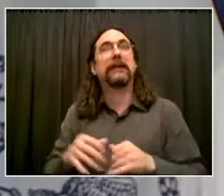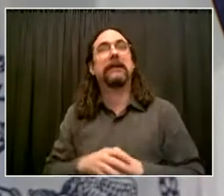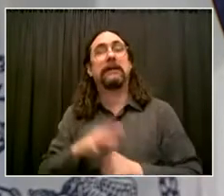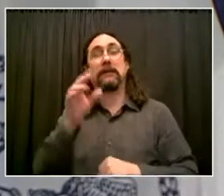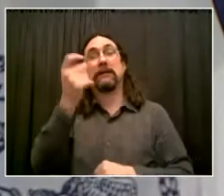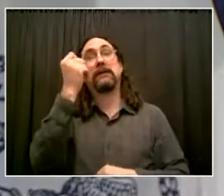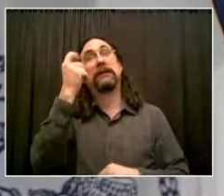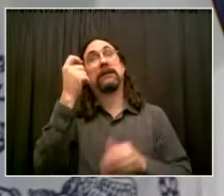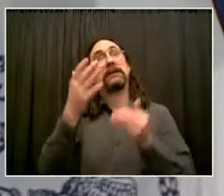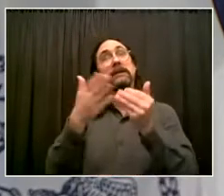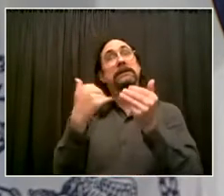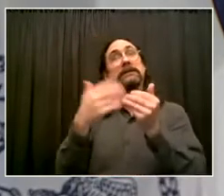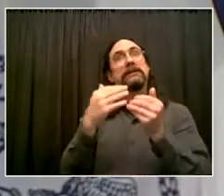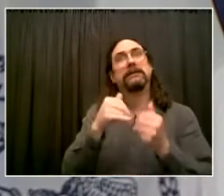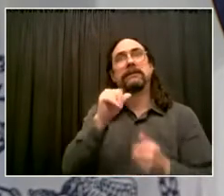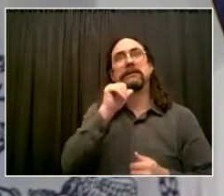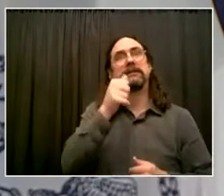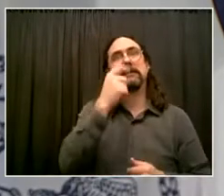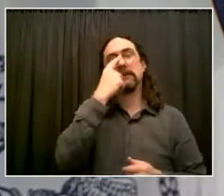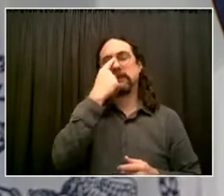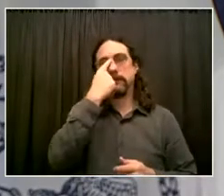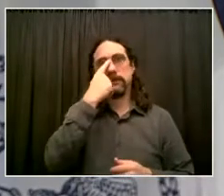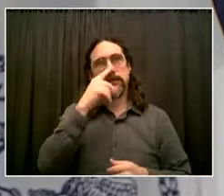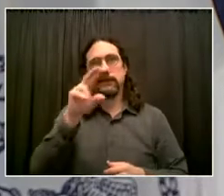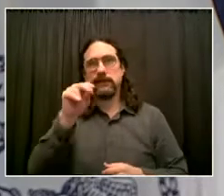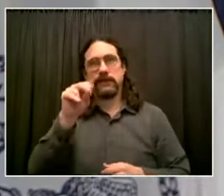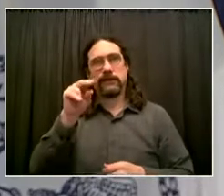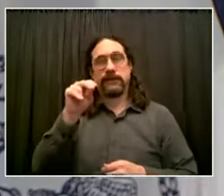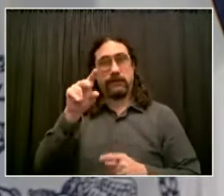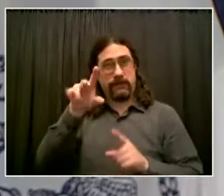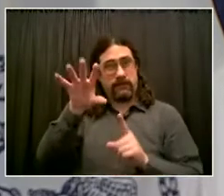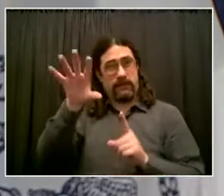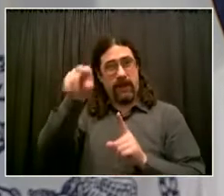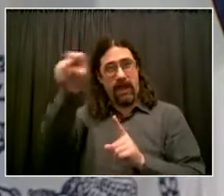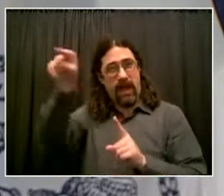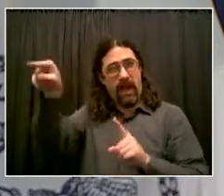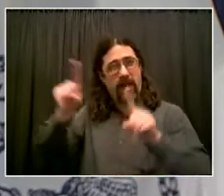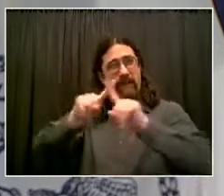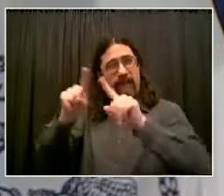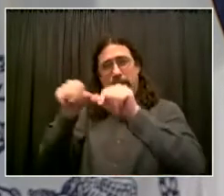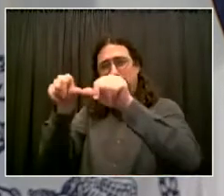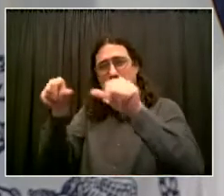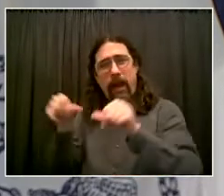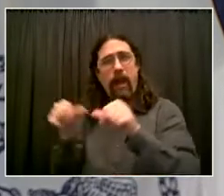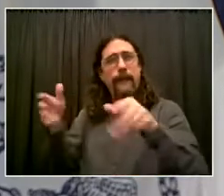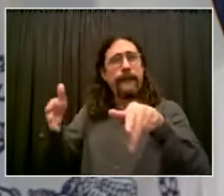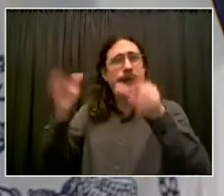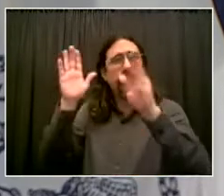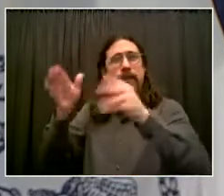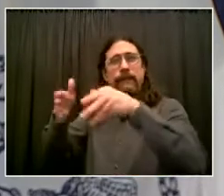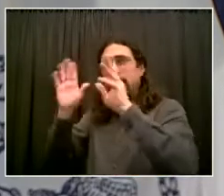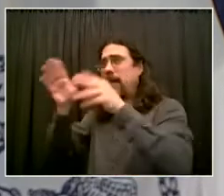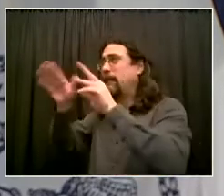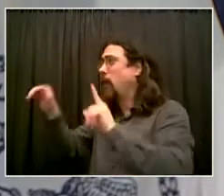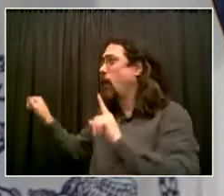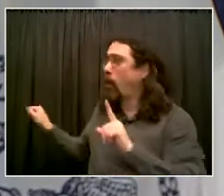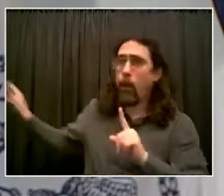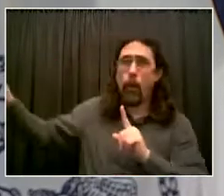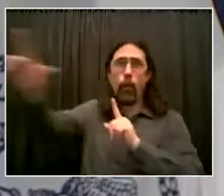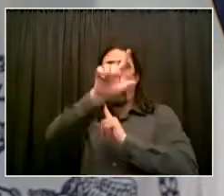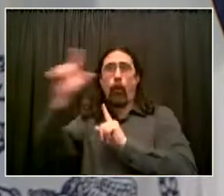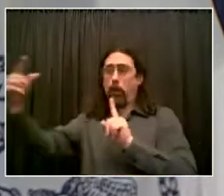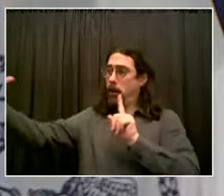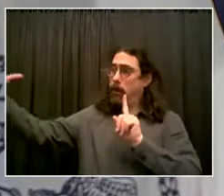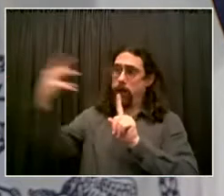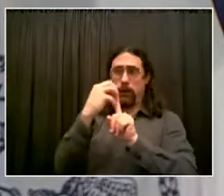agency, this would be a whole different discussion. But it's made complex by the fact that we're using so many different providers in so many different places. I want to